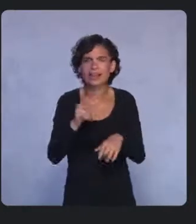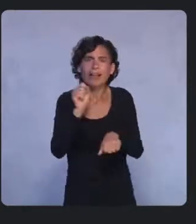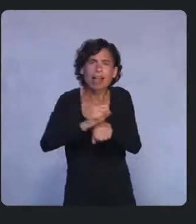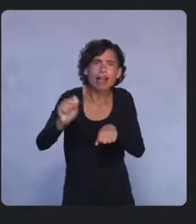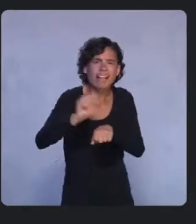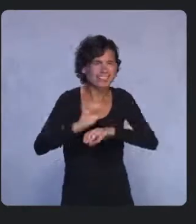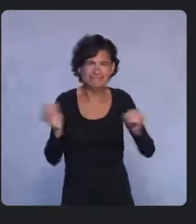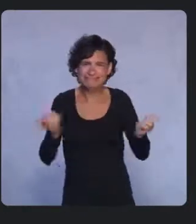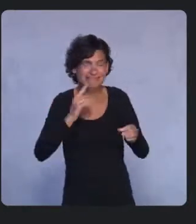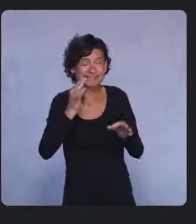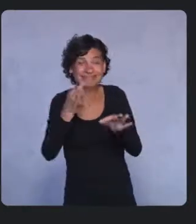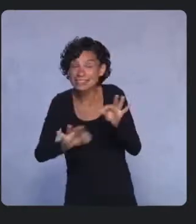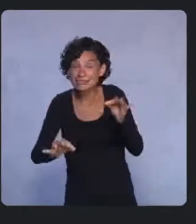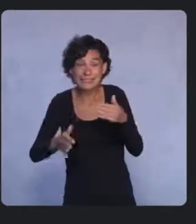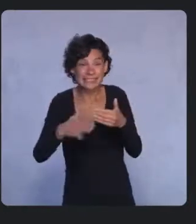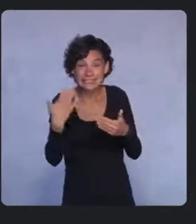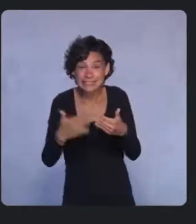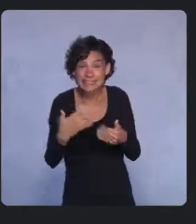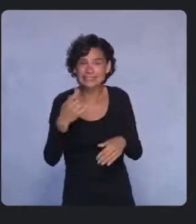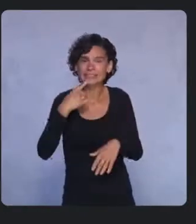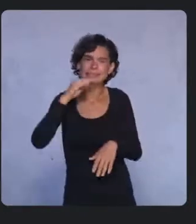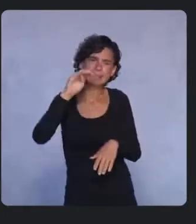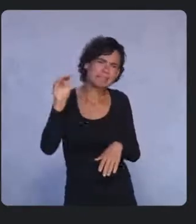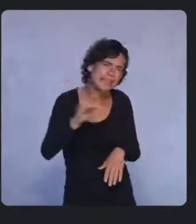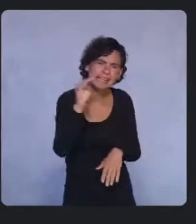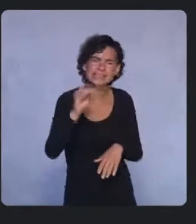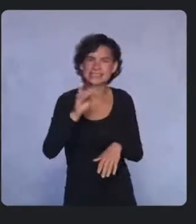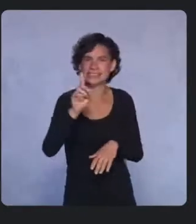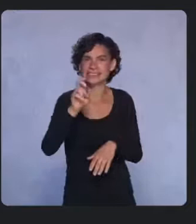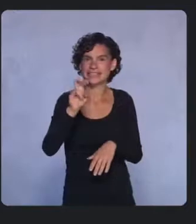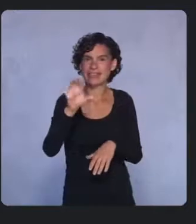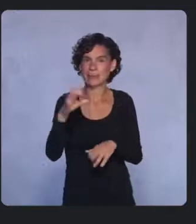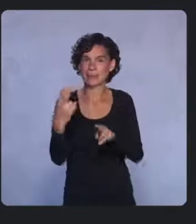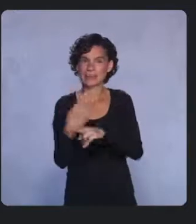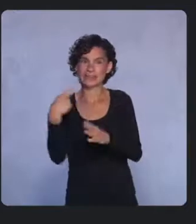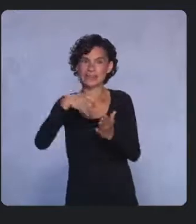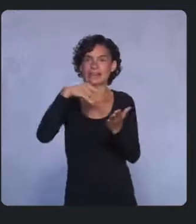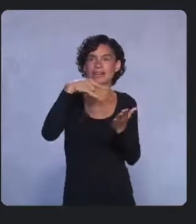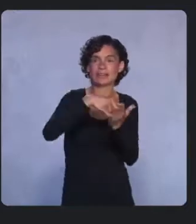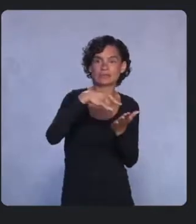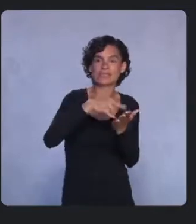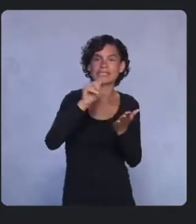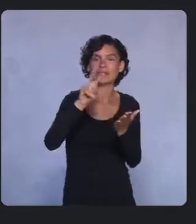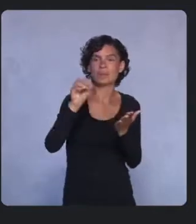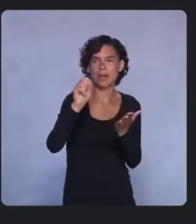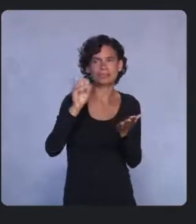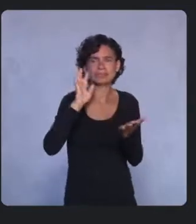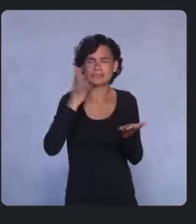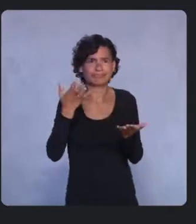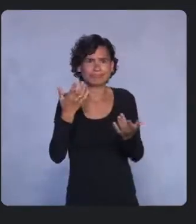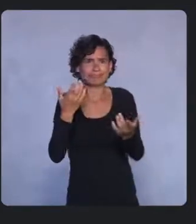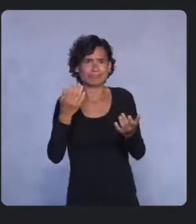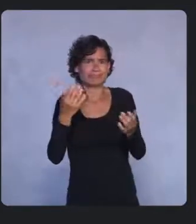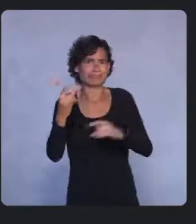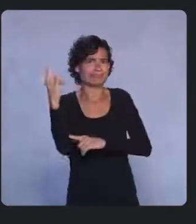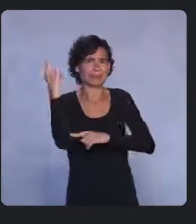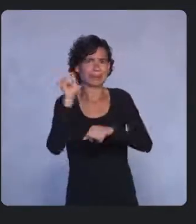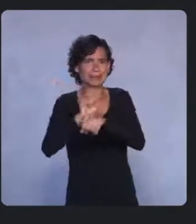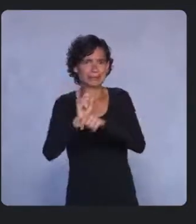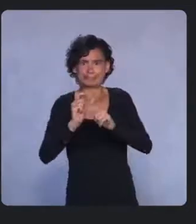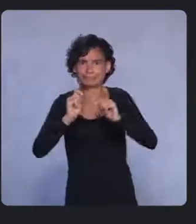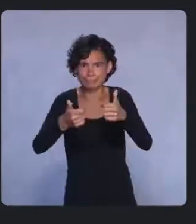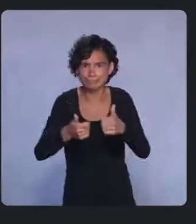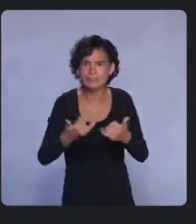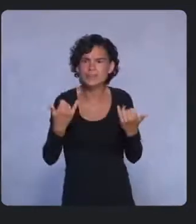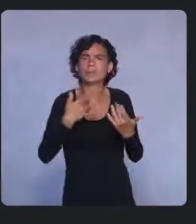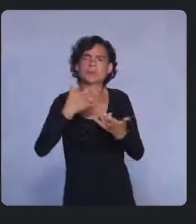than 80 million devices using Android TV OS, this will work right out of the box. And we want all